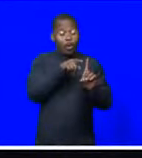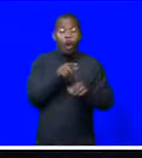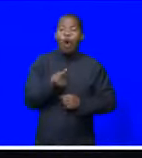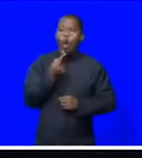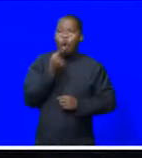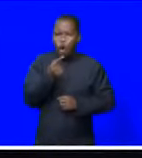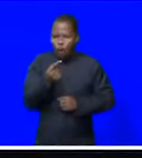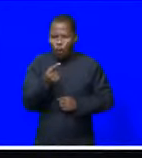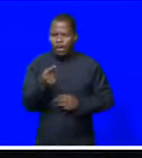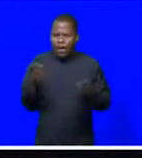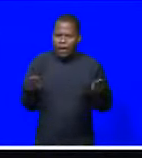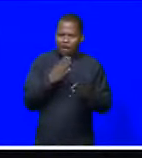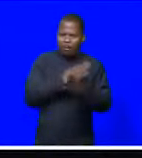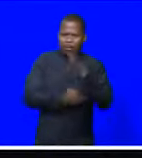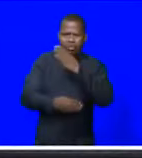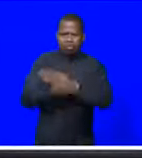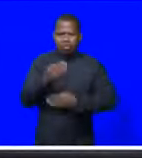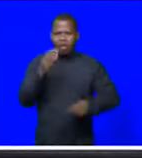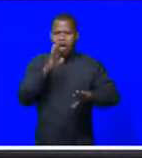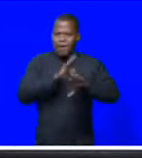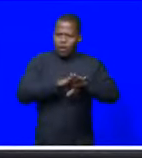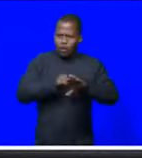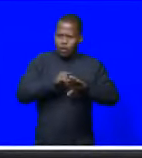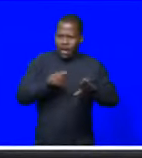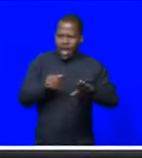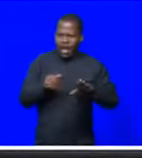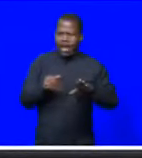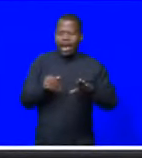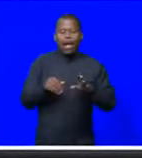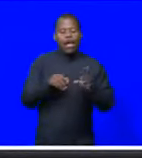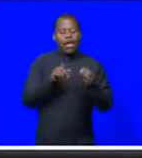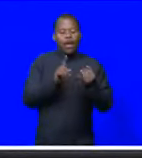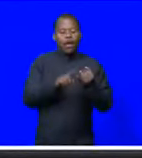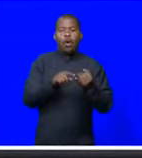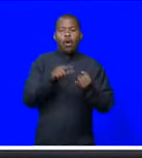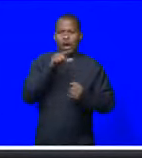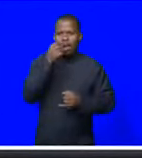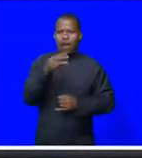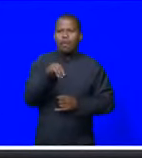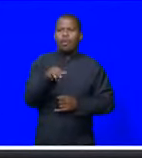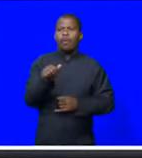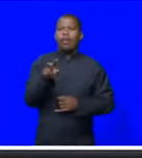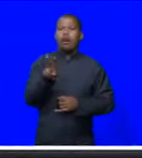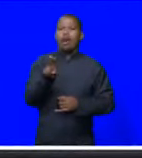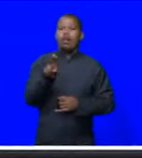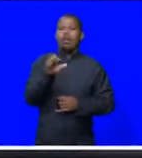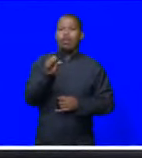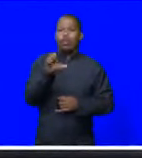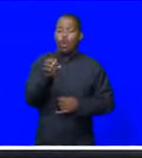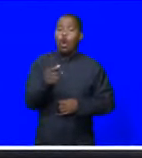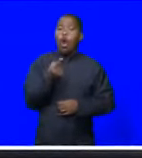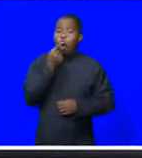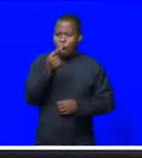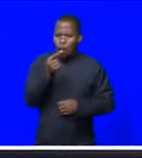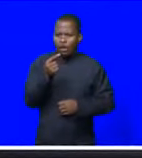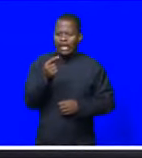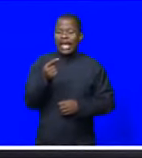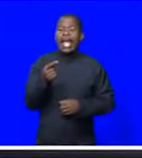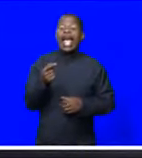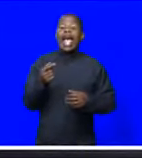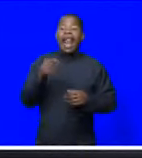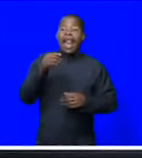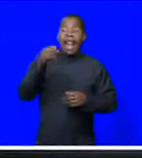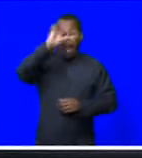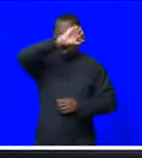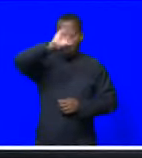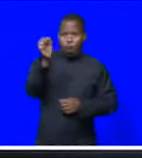there were no fatalities. Simanga Mavuso, who was driving the Toyota Quantum, explained that the cause of the accident was brakes failure